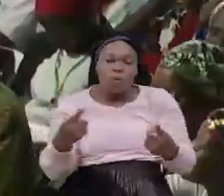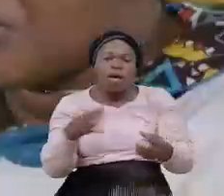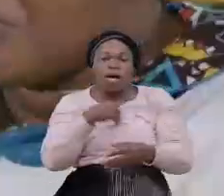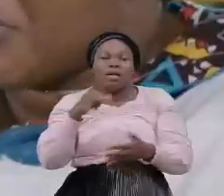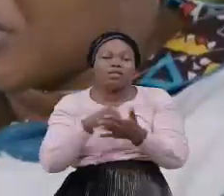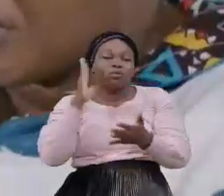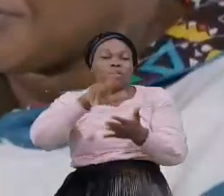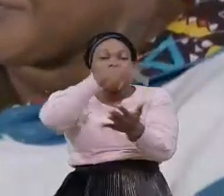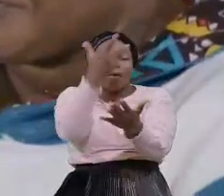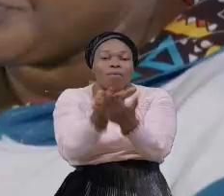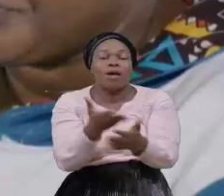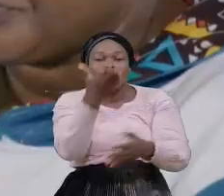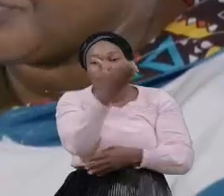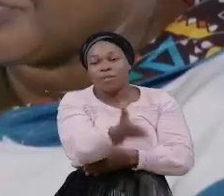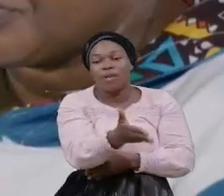there. And